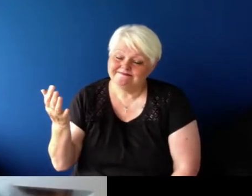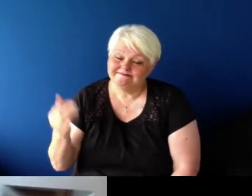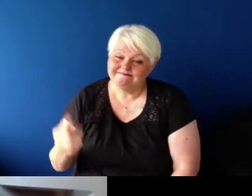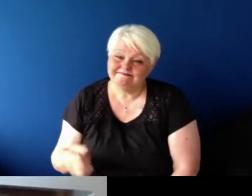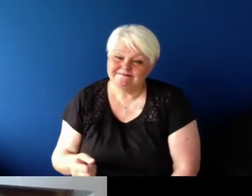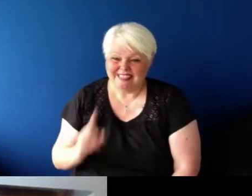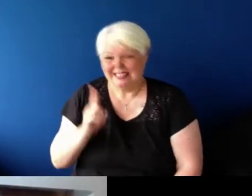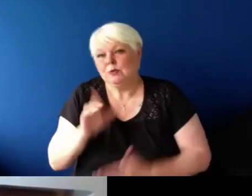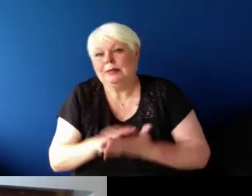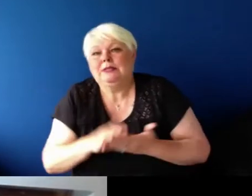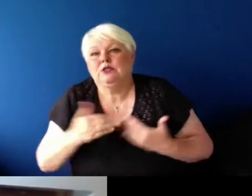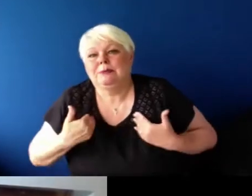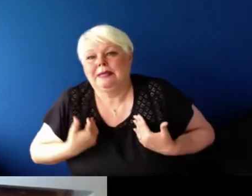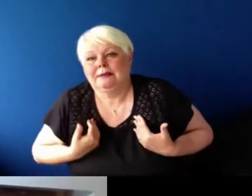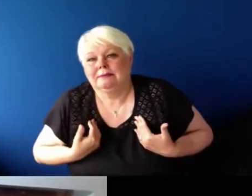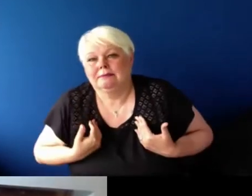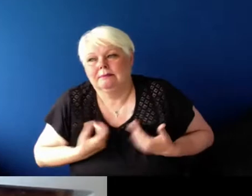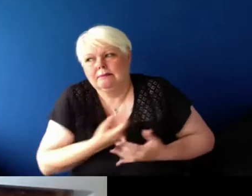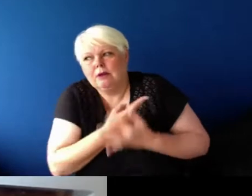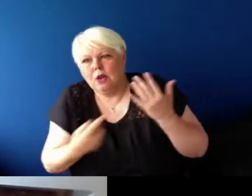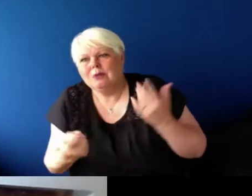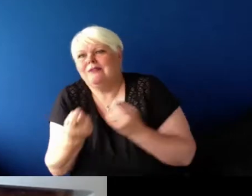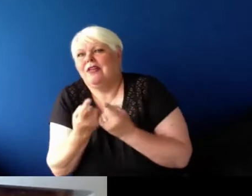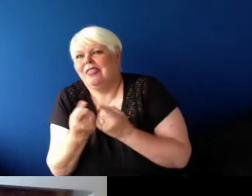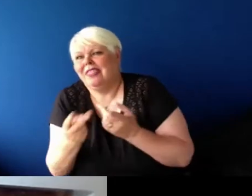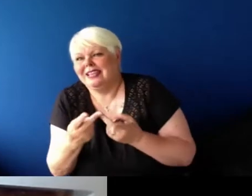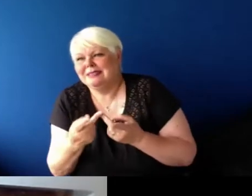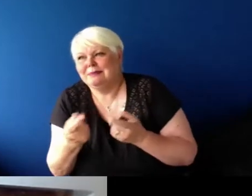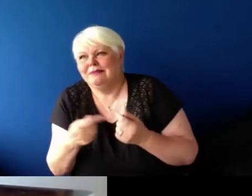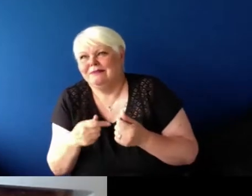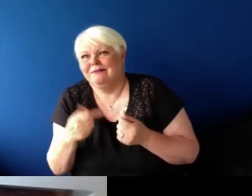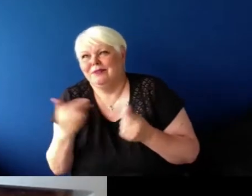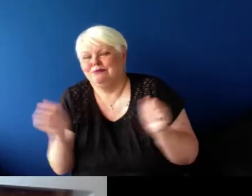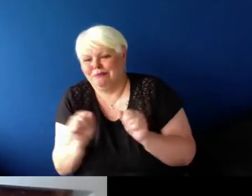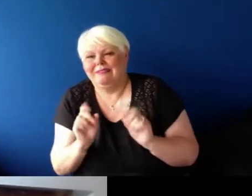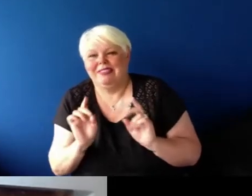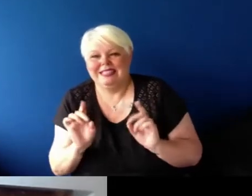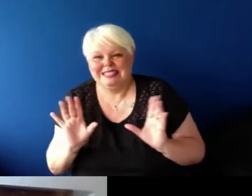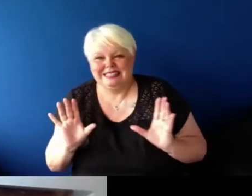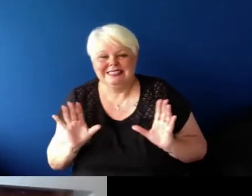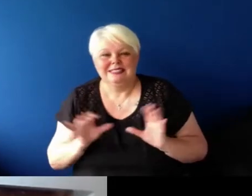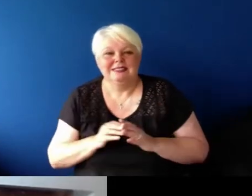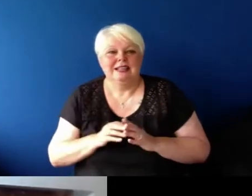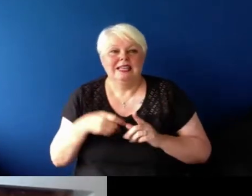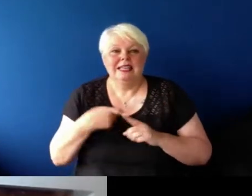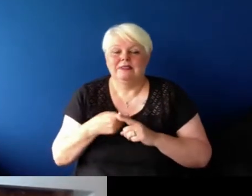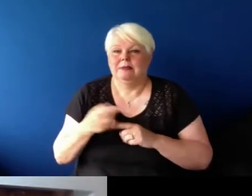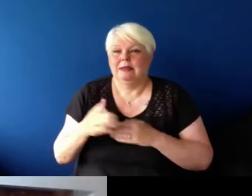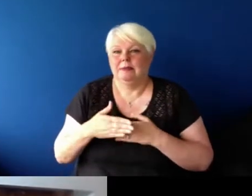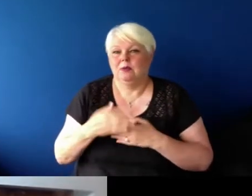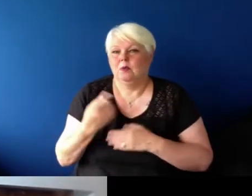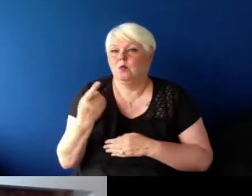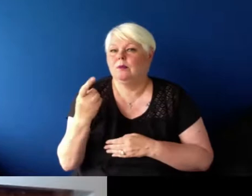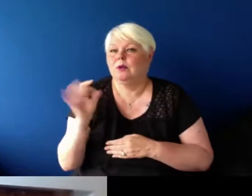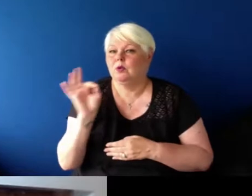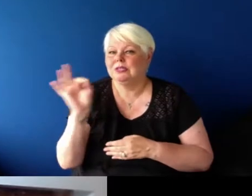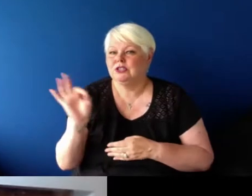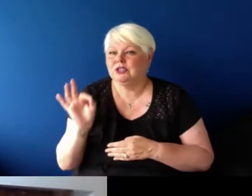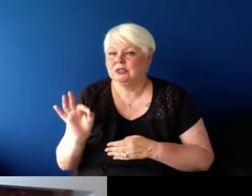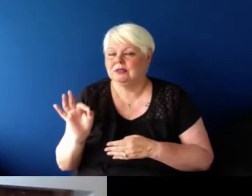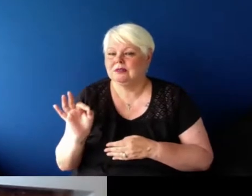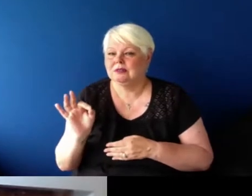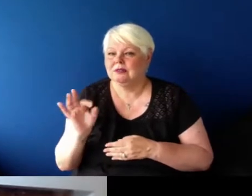That's what it means to me, and lots more, but that's what it means to me. Thank you. So I think we might just have time for one more question from